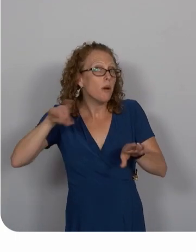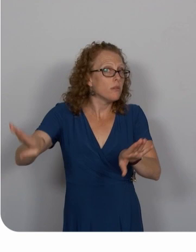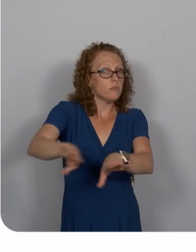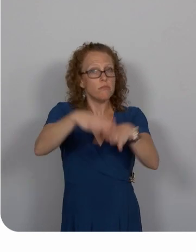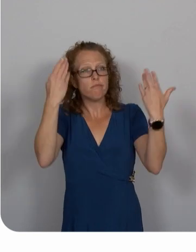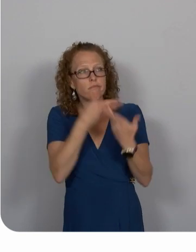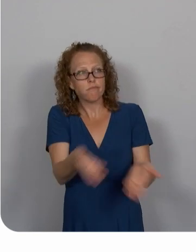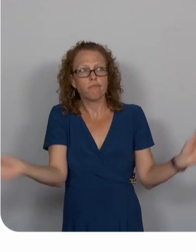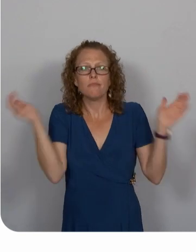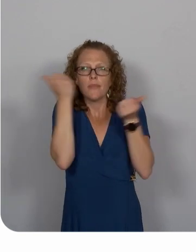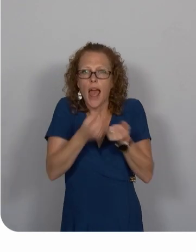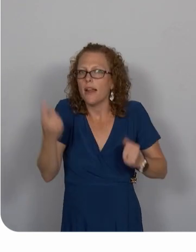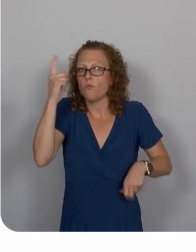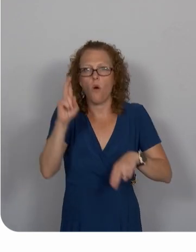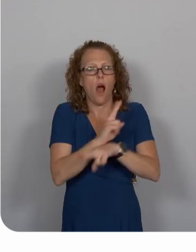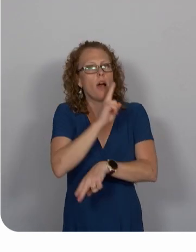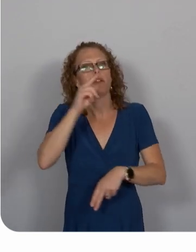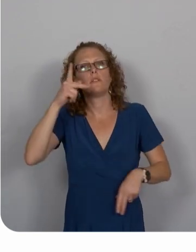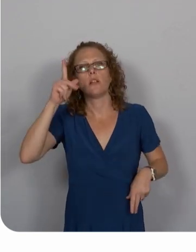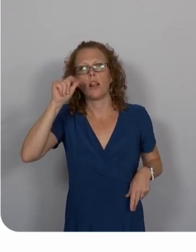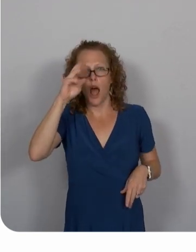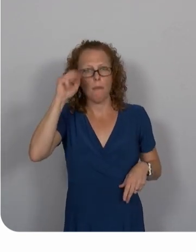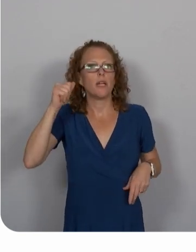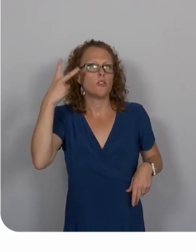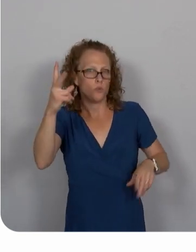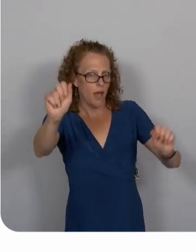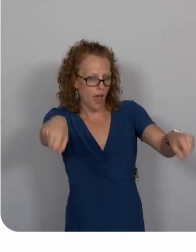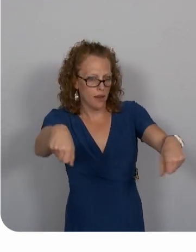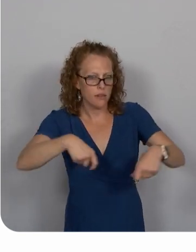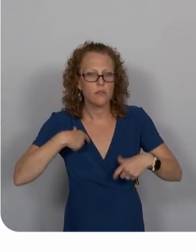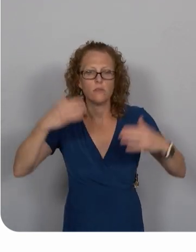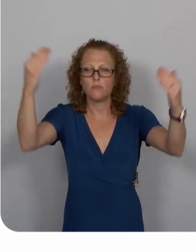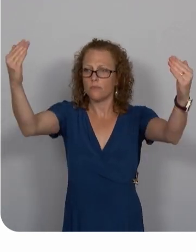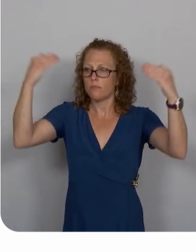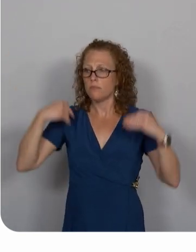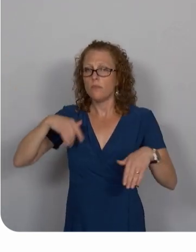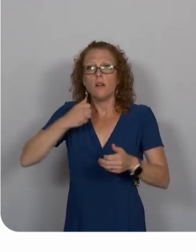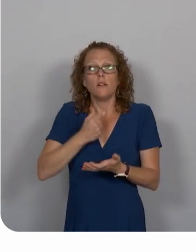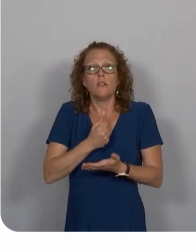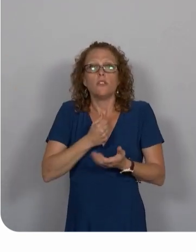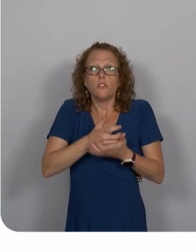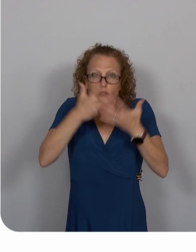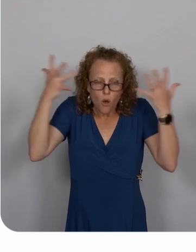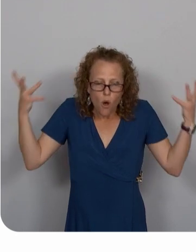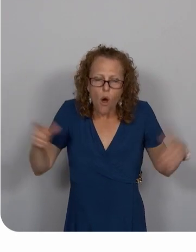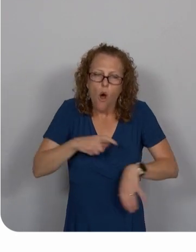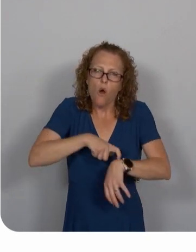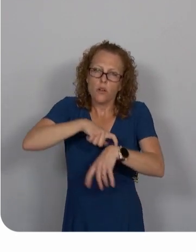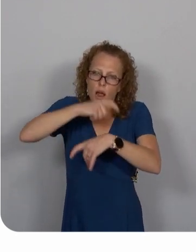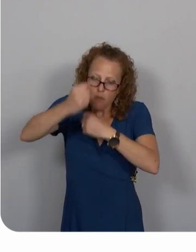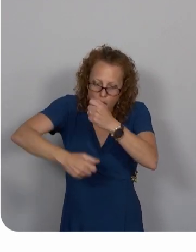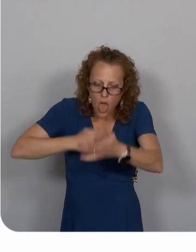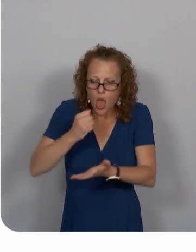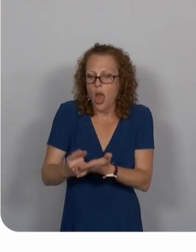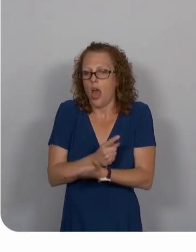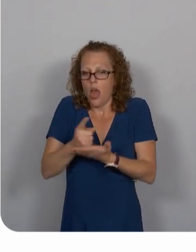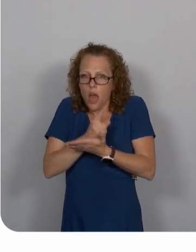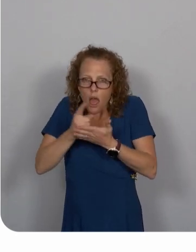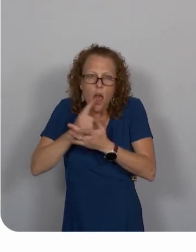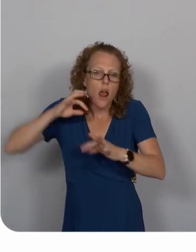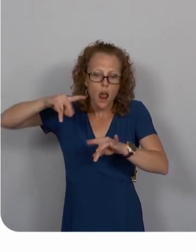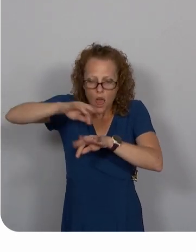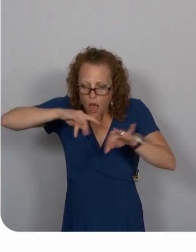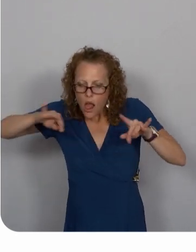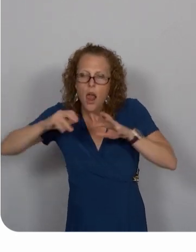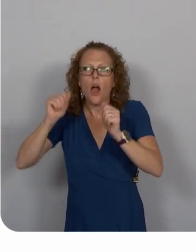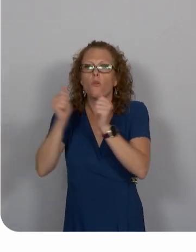safety layers on the inputs and outputs of our models. We spent thousands of hours red teaming our AIs with experts.